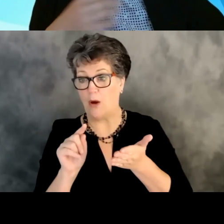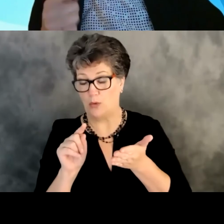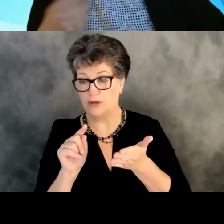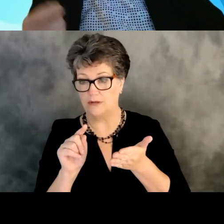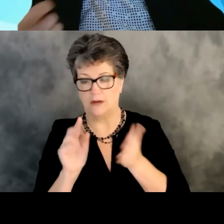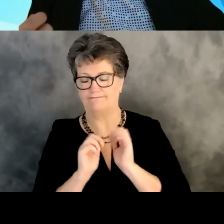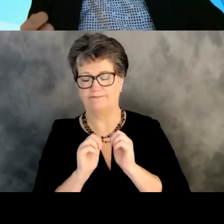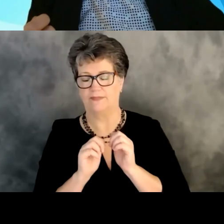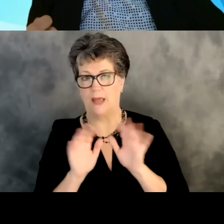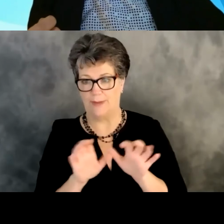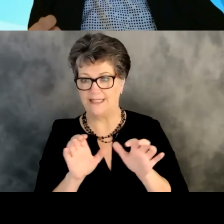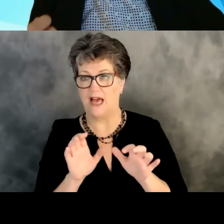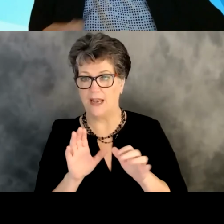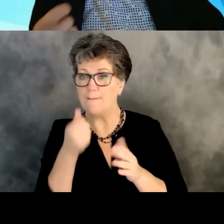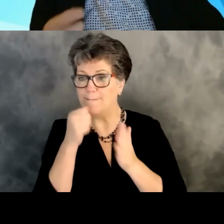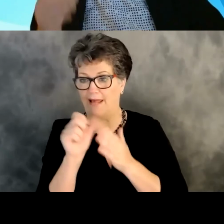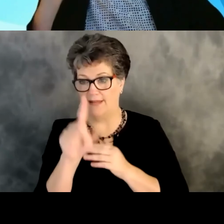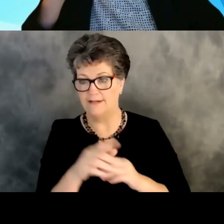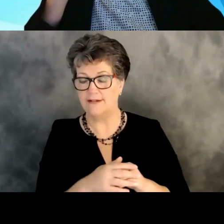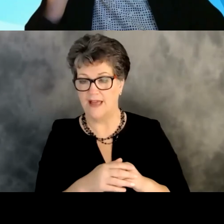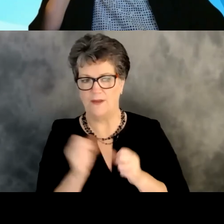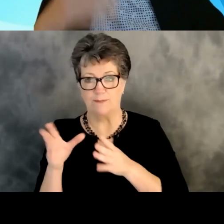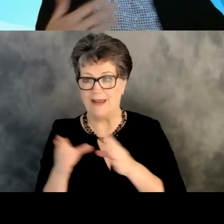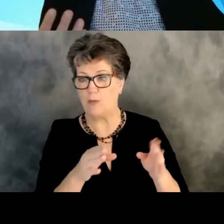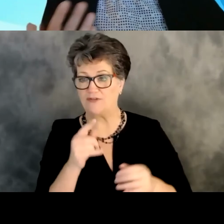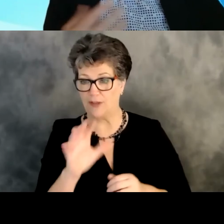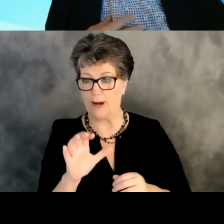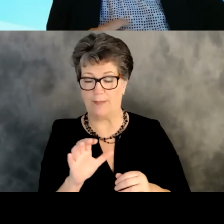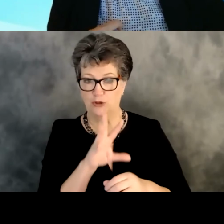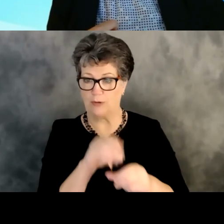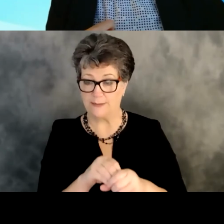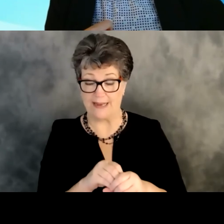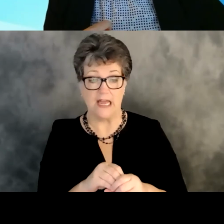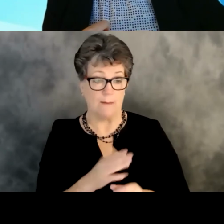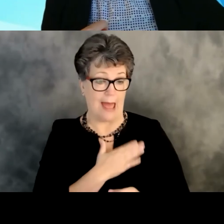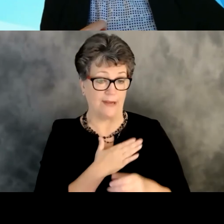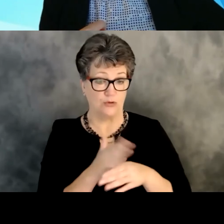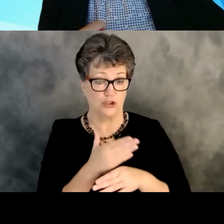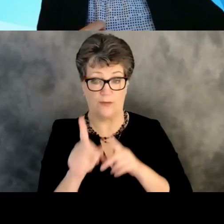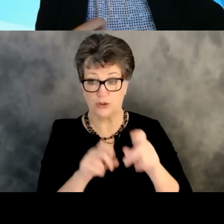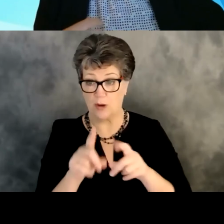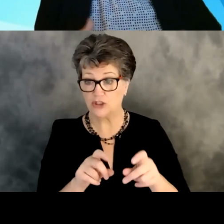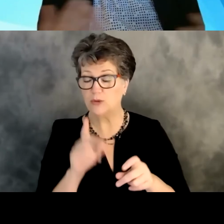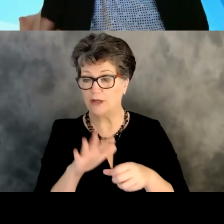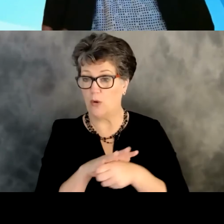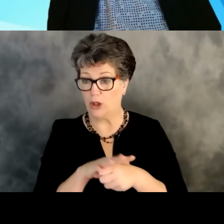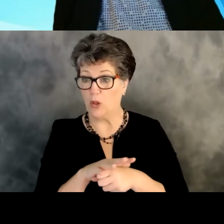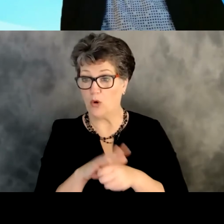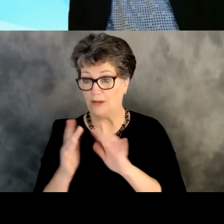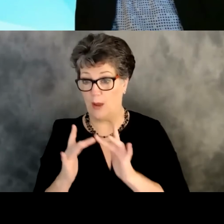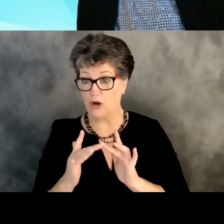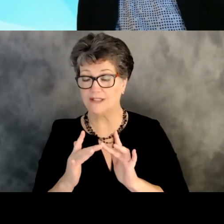I'm sorry, could be done mail in as well. So there's many ways for the public, but we're happy to share those questions. And we know that local aging networks have